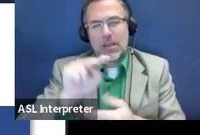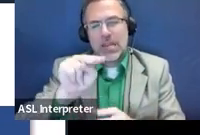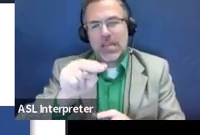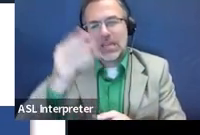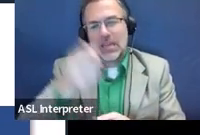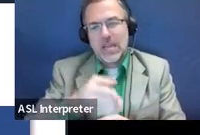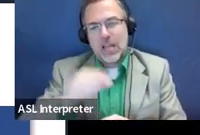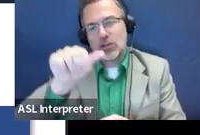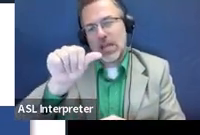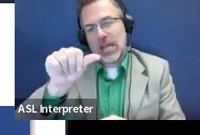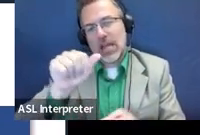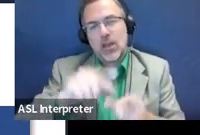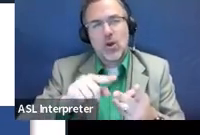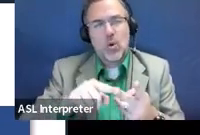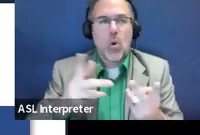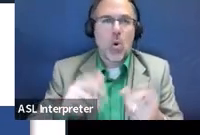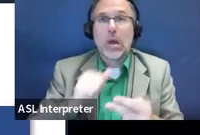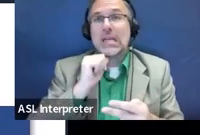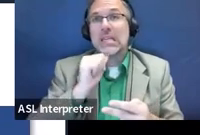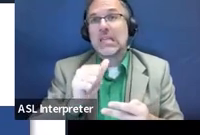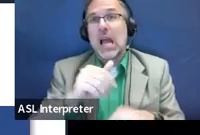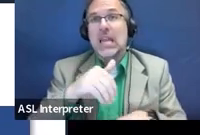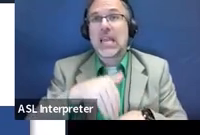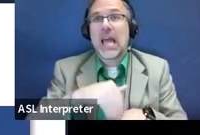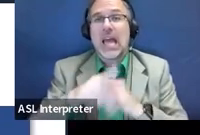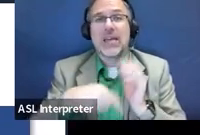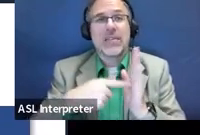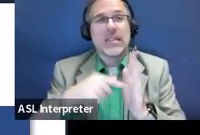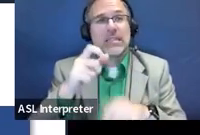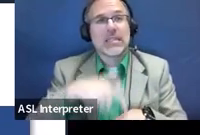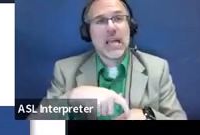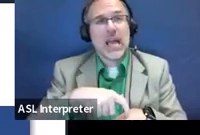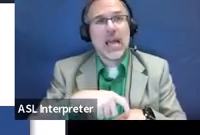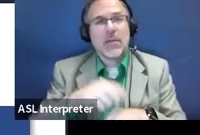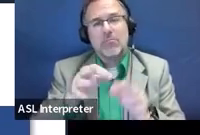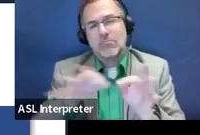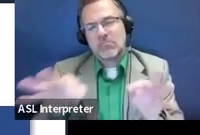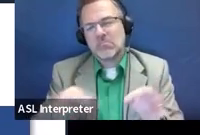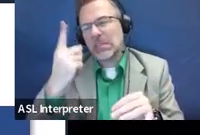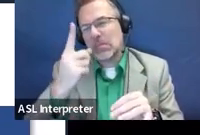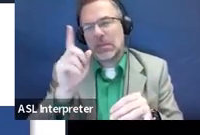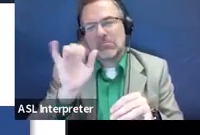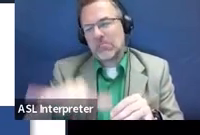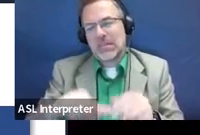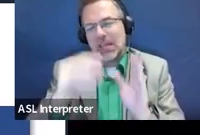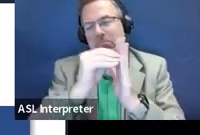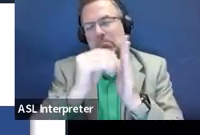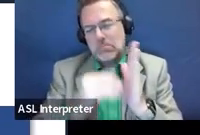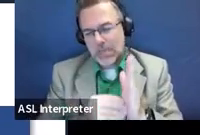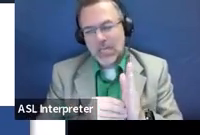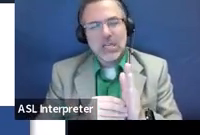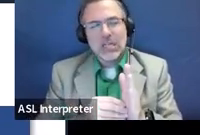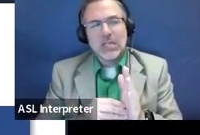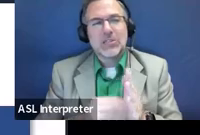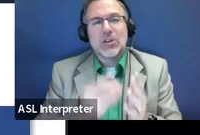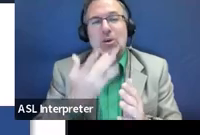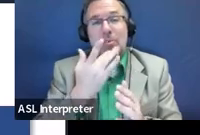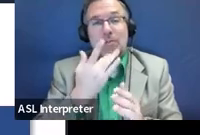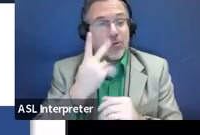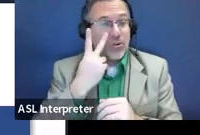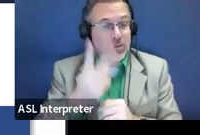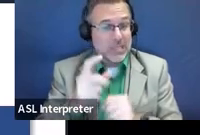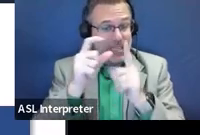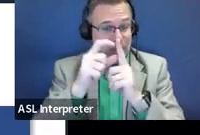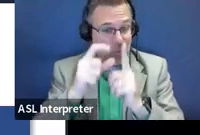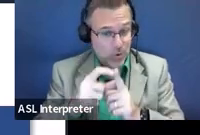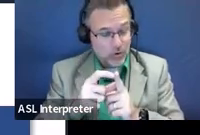blank spots on forms, but sometimes it just isn't anything to put there. So we like to see words just so we know it